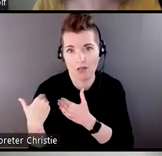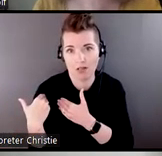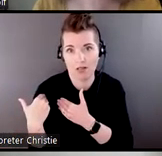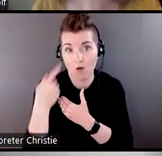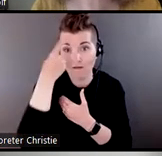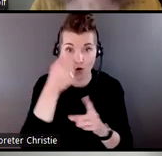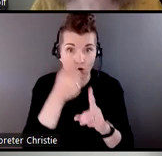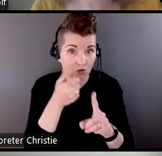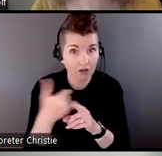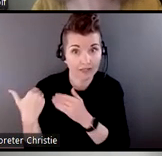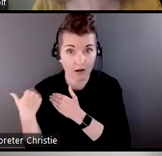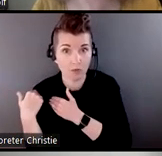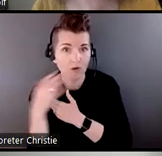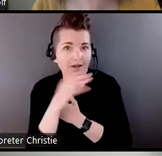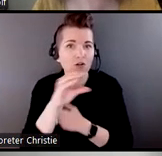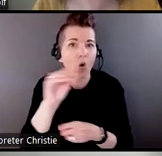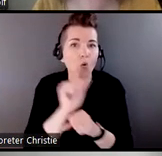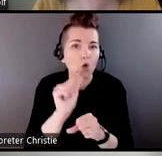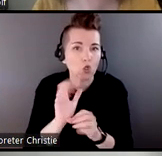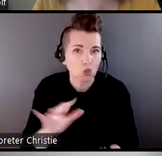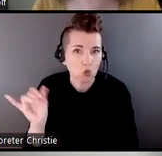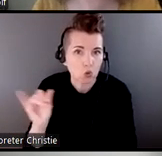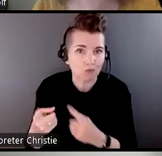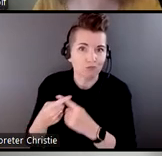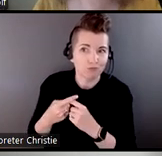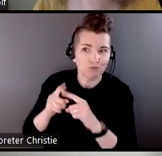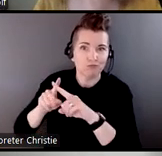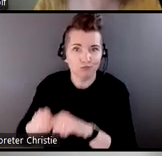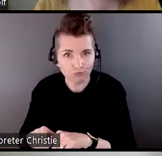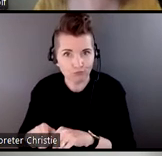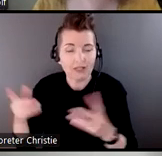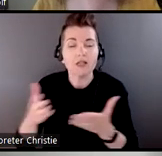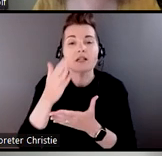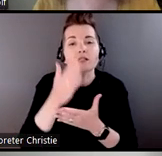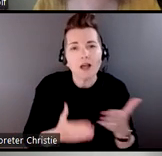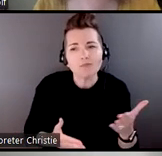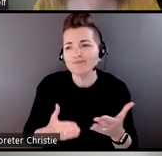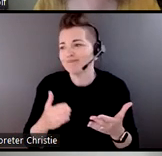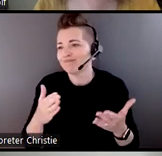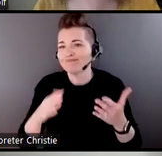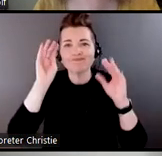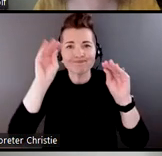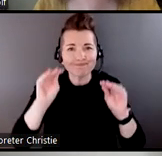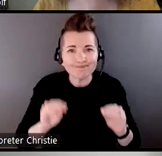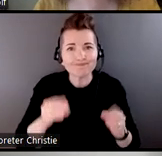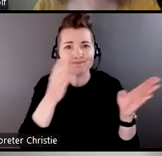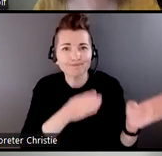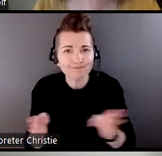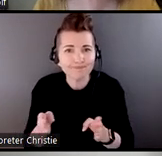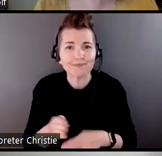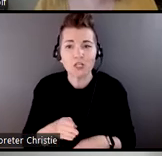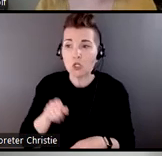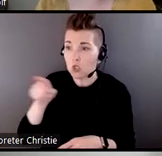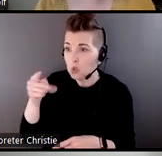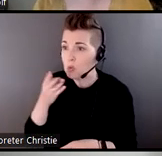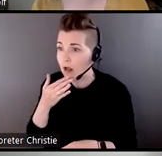colleagues. So marketing plans often have, for example, color coding for tasks to be done by different people.